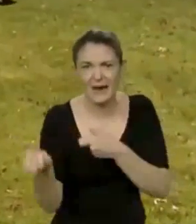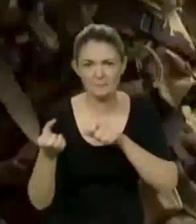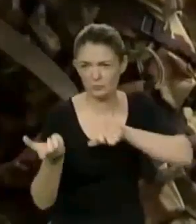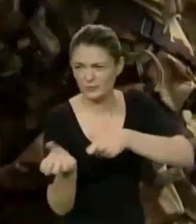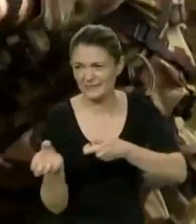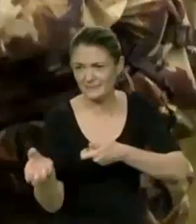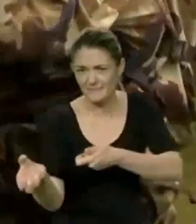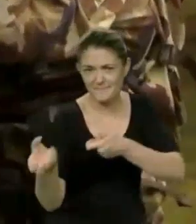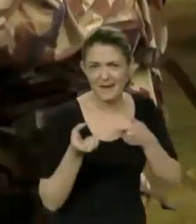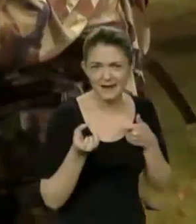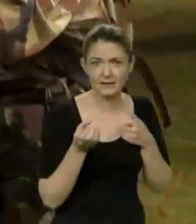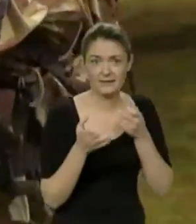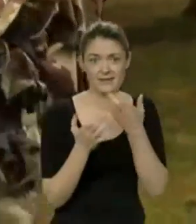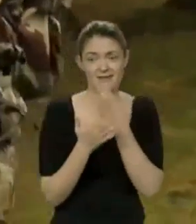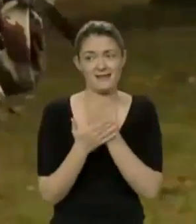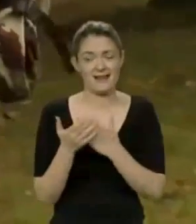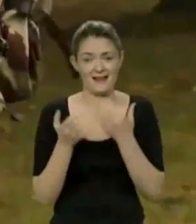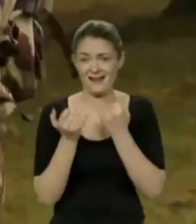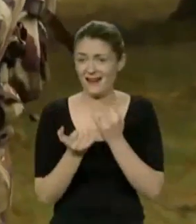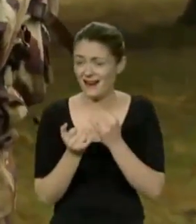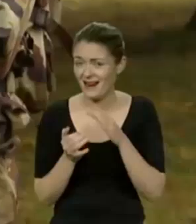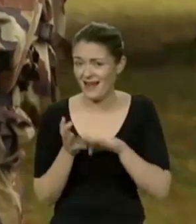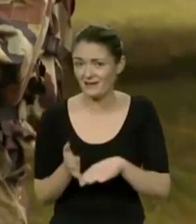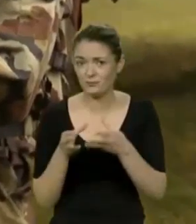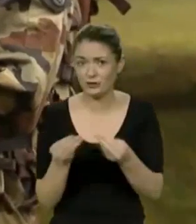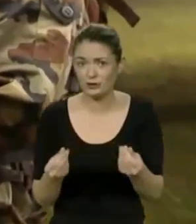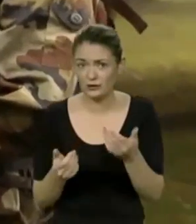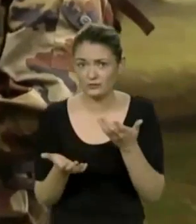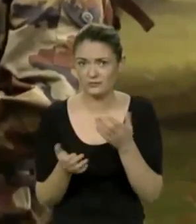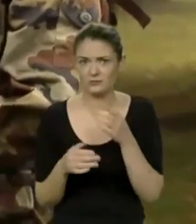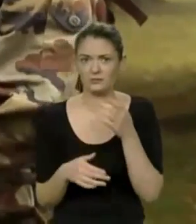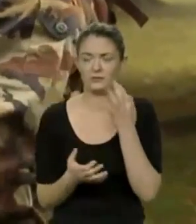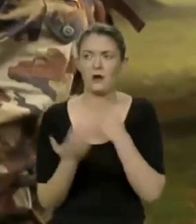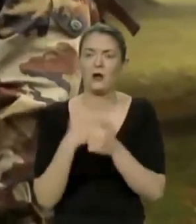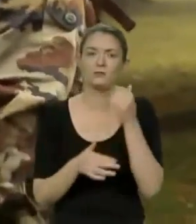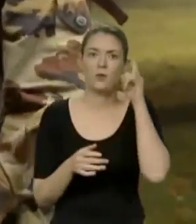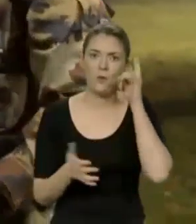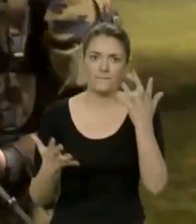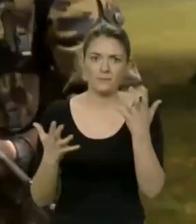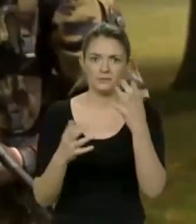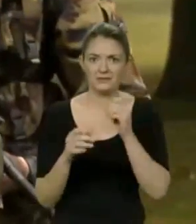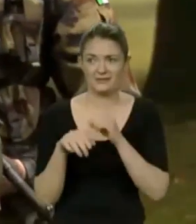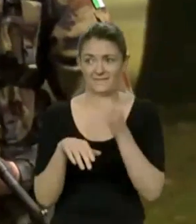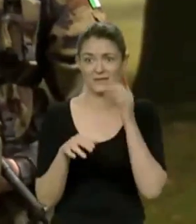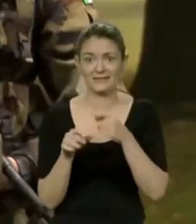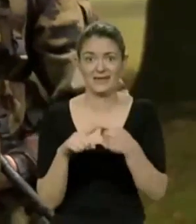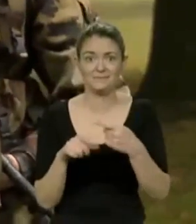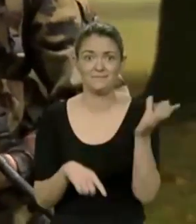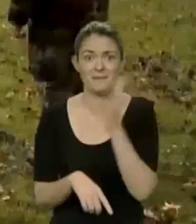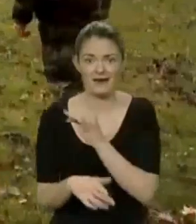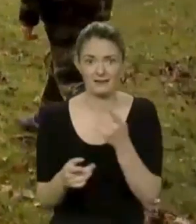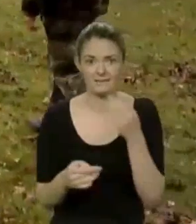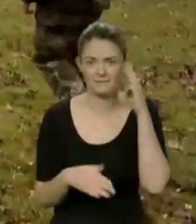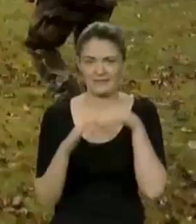stab, twist, and step back. Job done. This is last resort shit. God forbid you're being sent